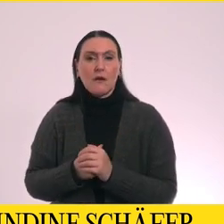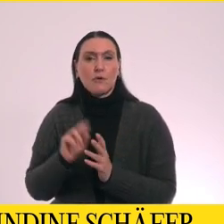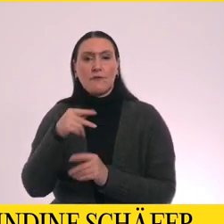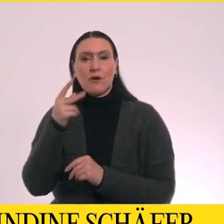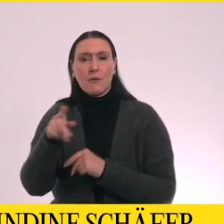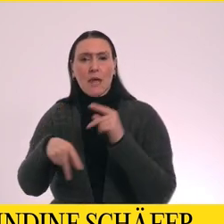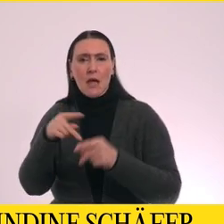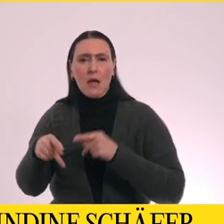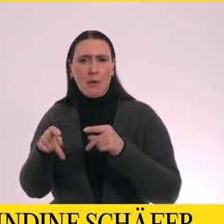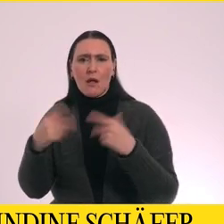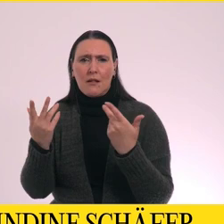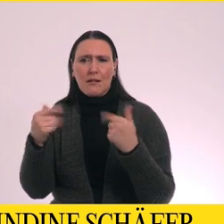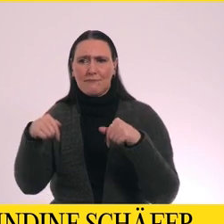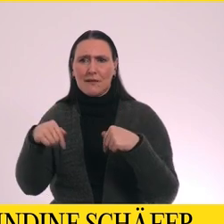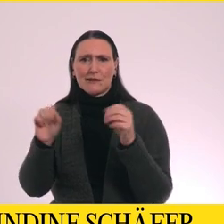do have